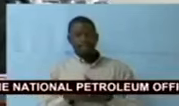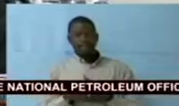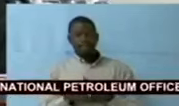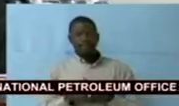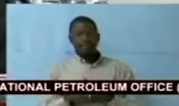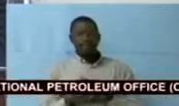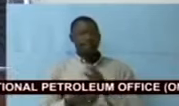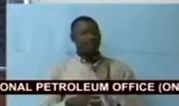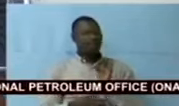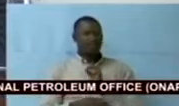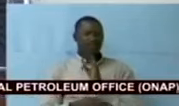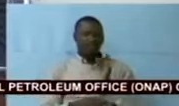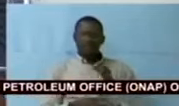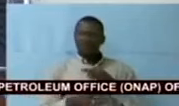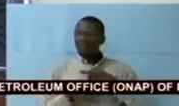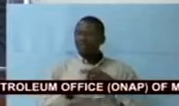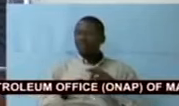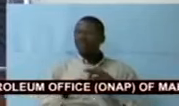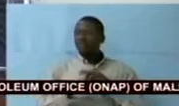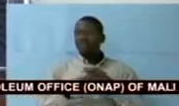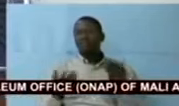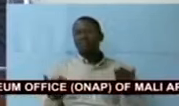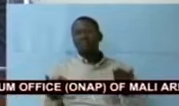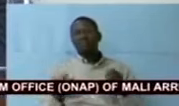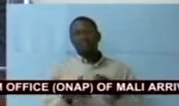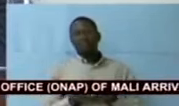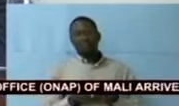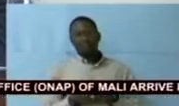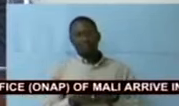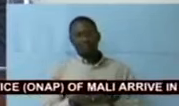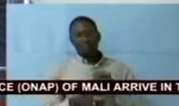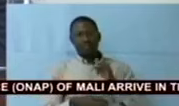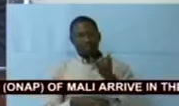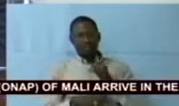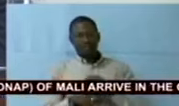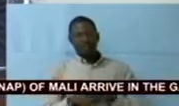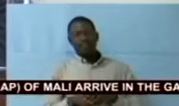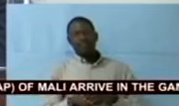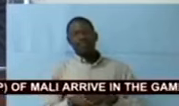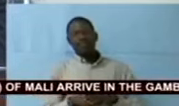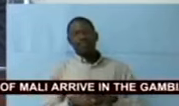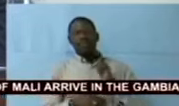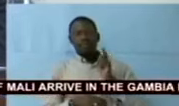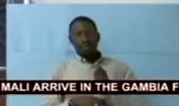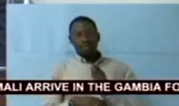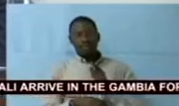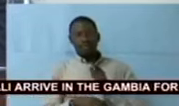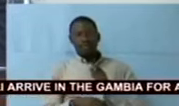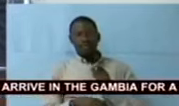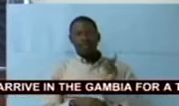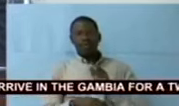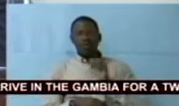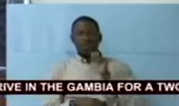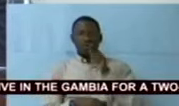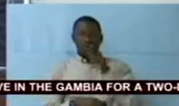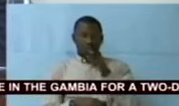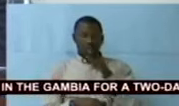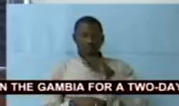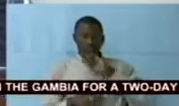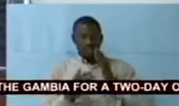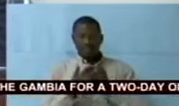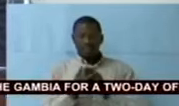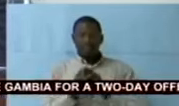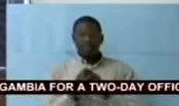Interesting. Yes. But your belief is these are trumped-up